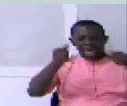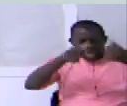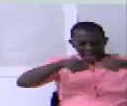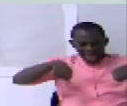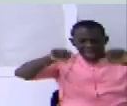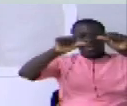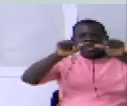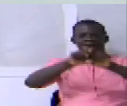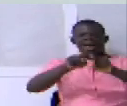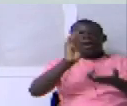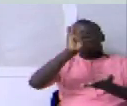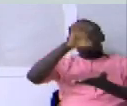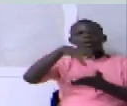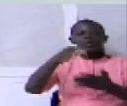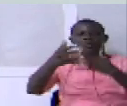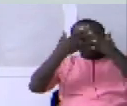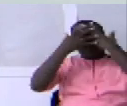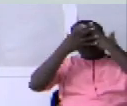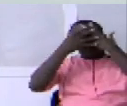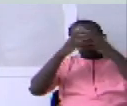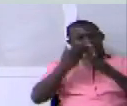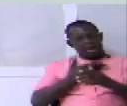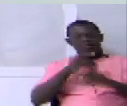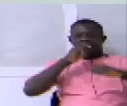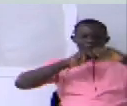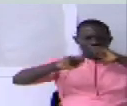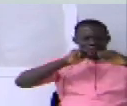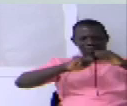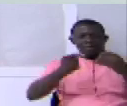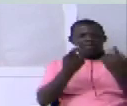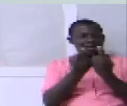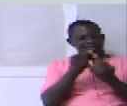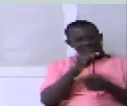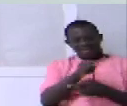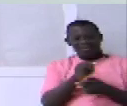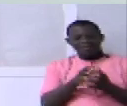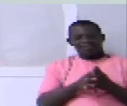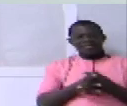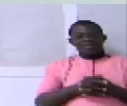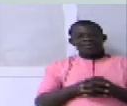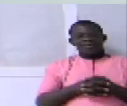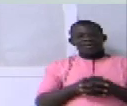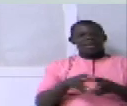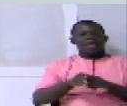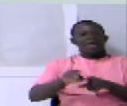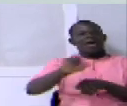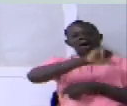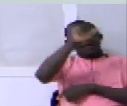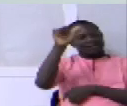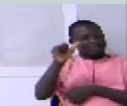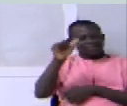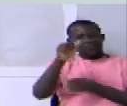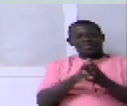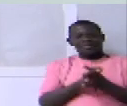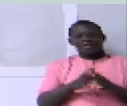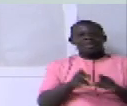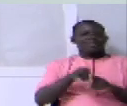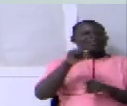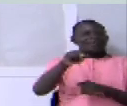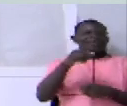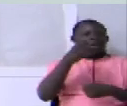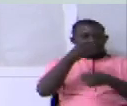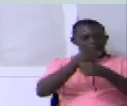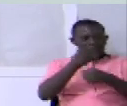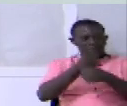ye safewle tombong me yalonko akatata Mile 2 la. Yes, sir. And that